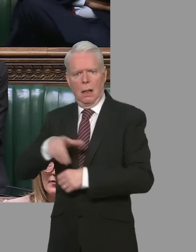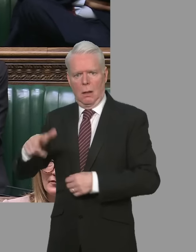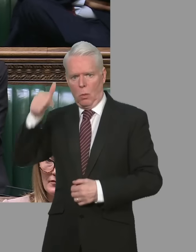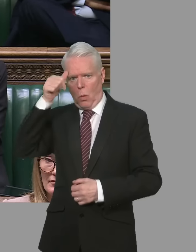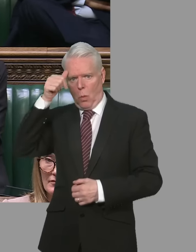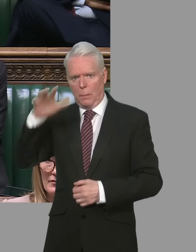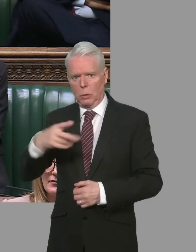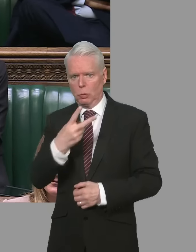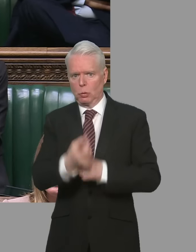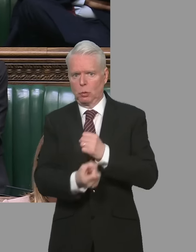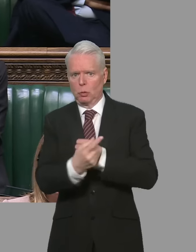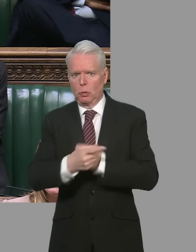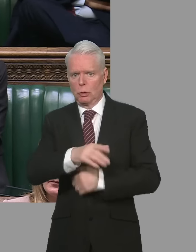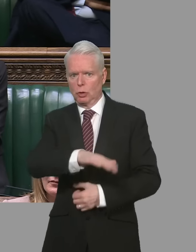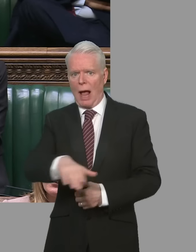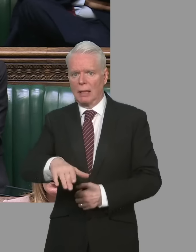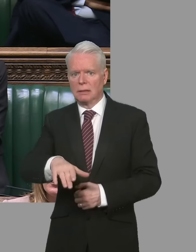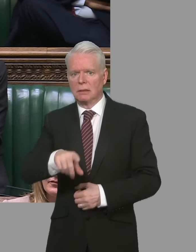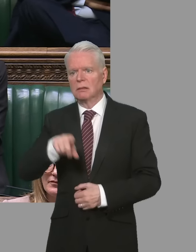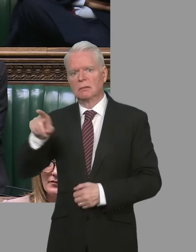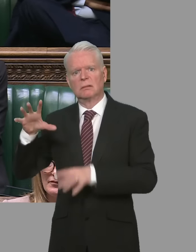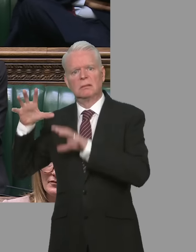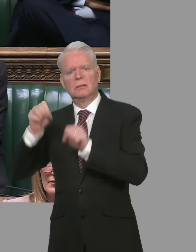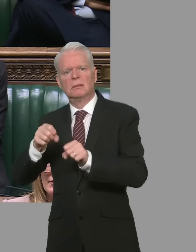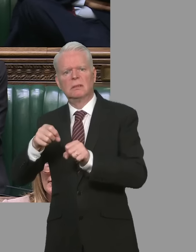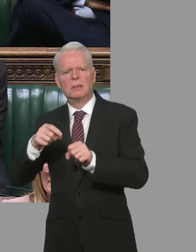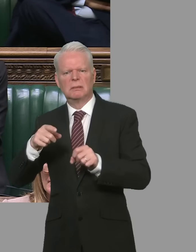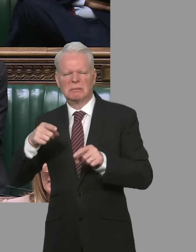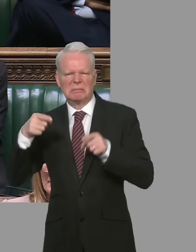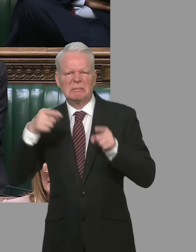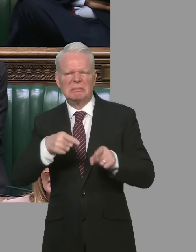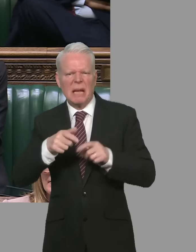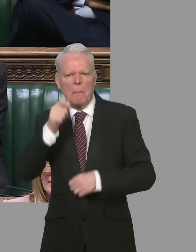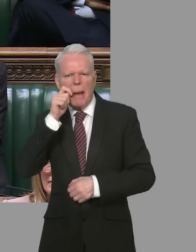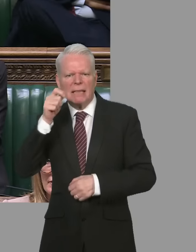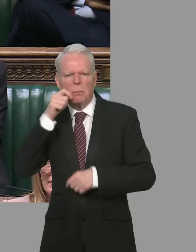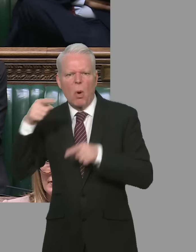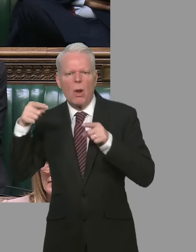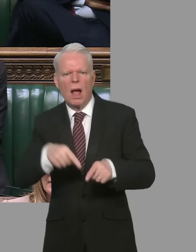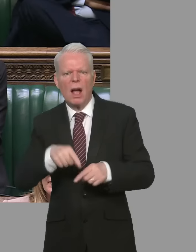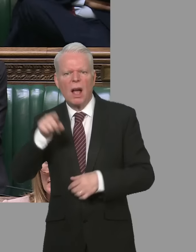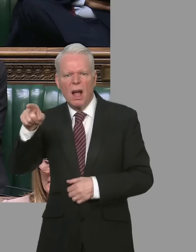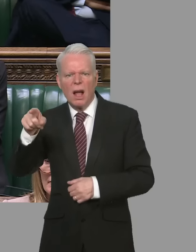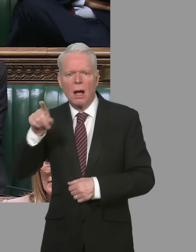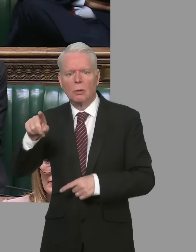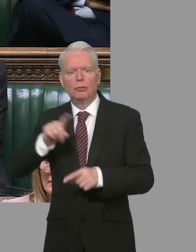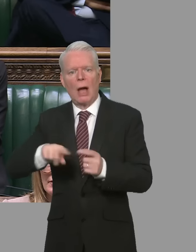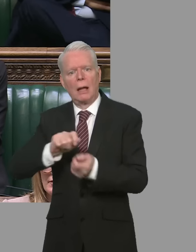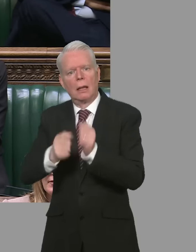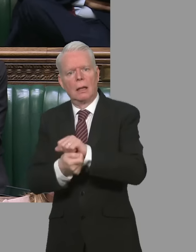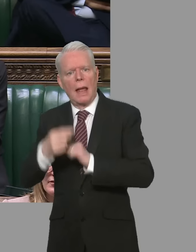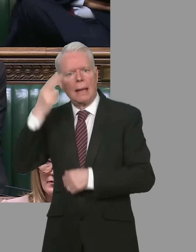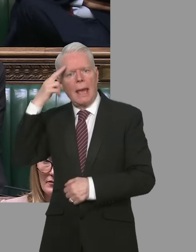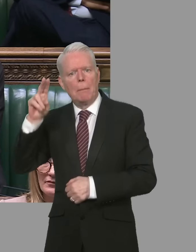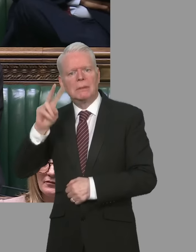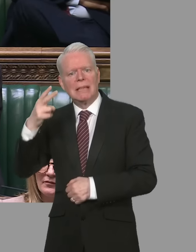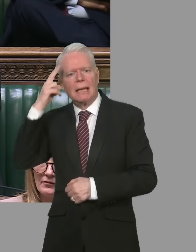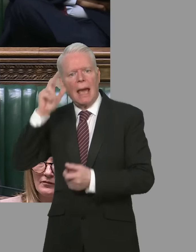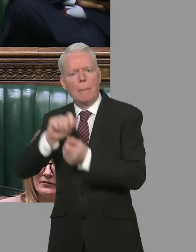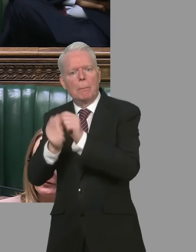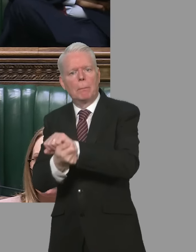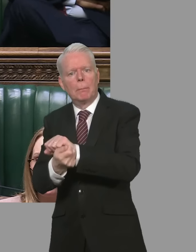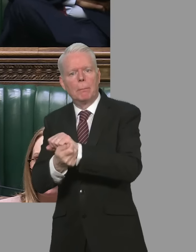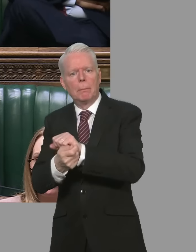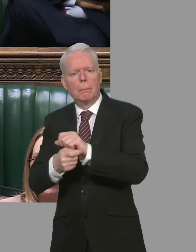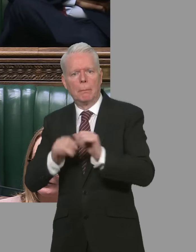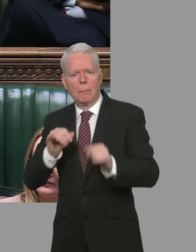to agree. They are caught in a trap not of their own making. Will my right honourable friend agree to